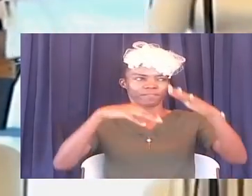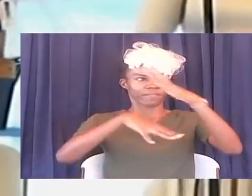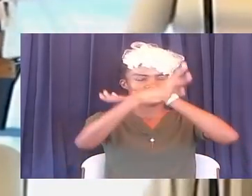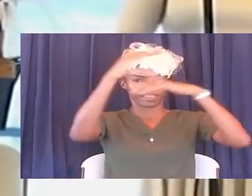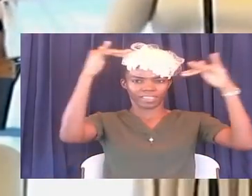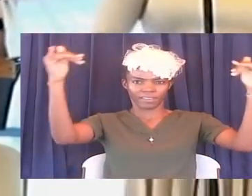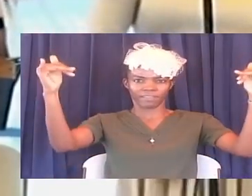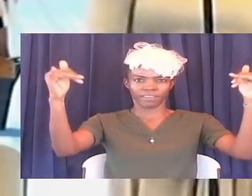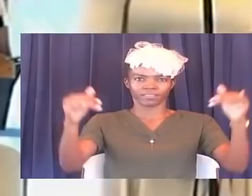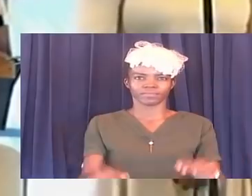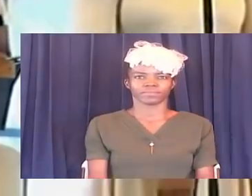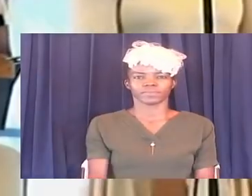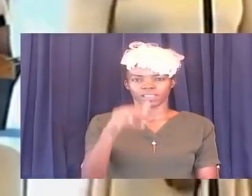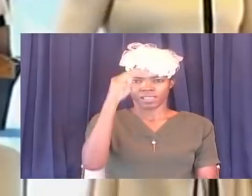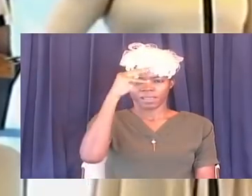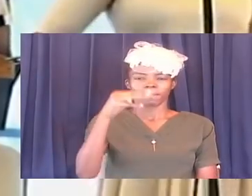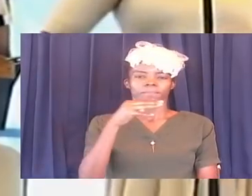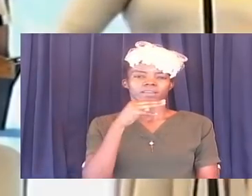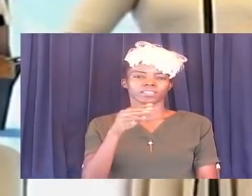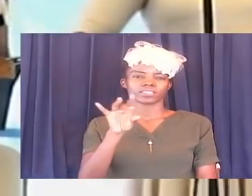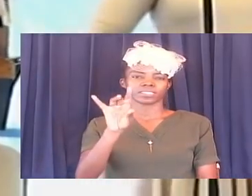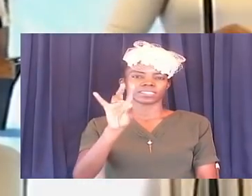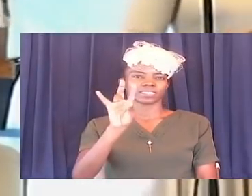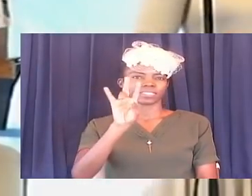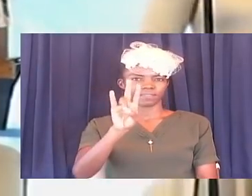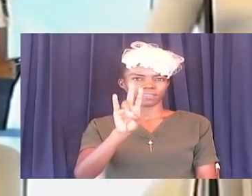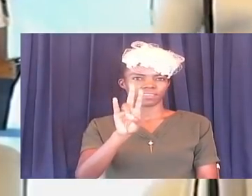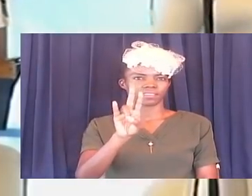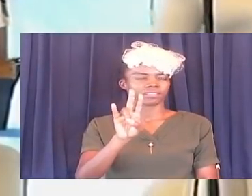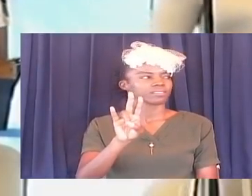chapter 7,